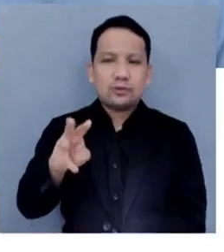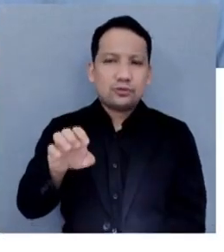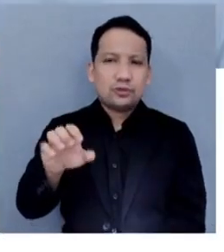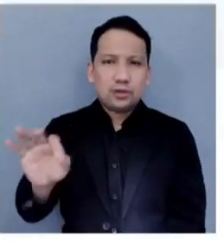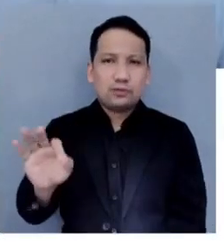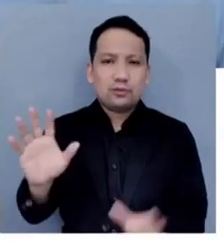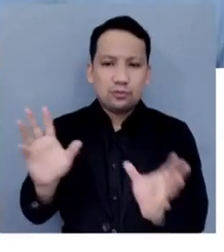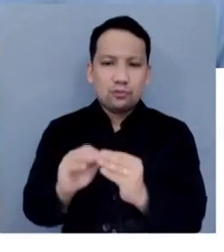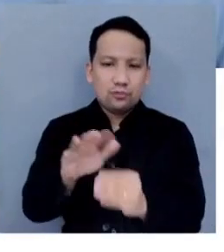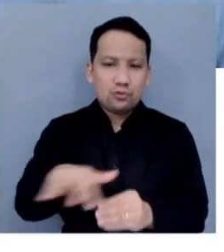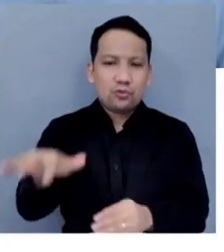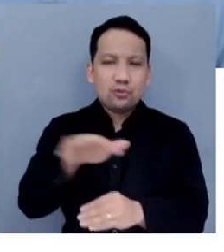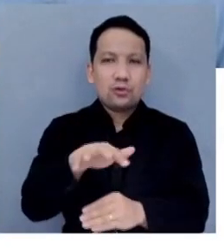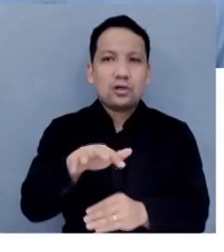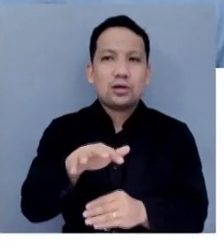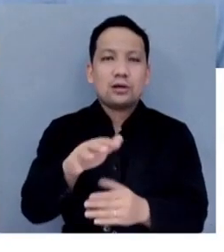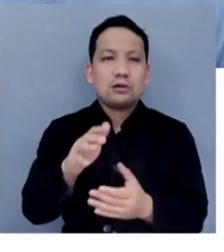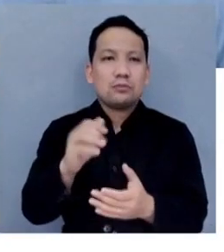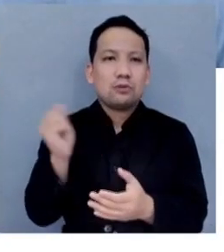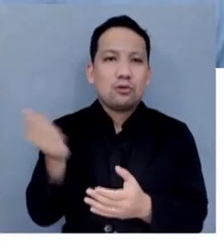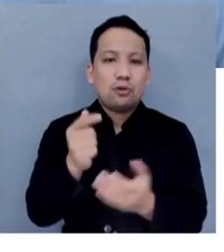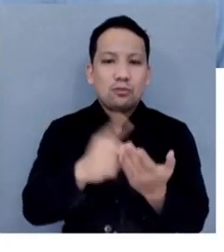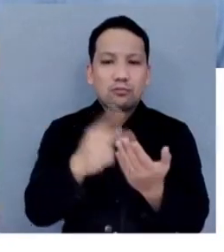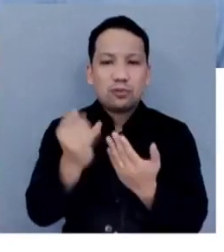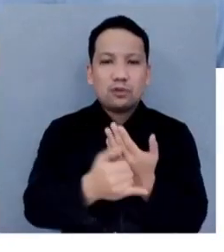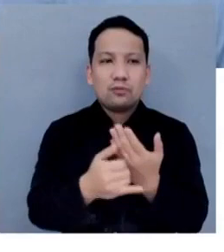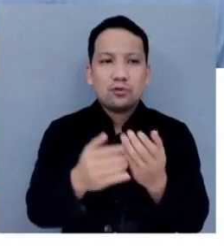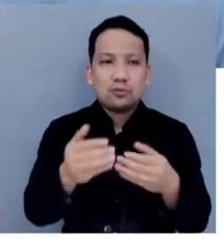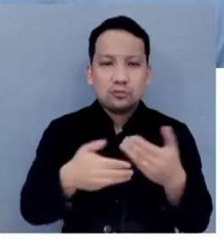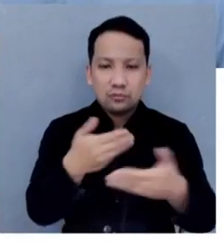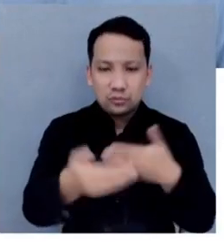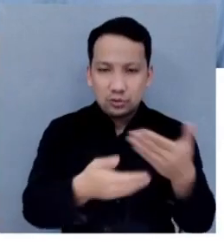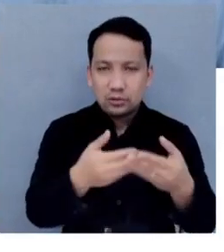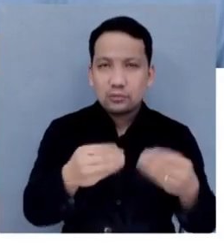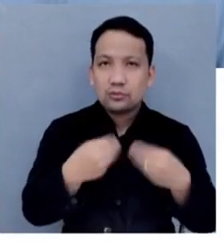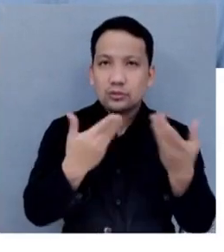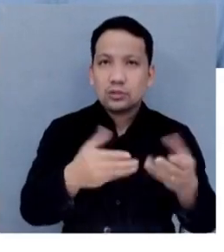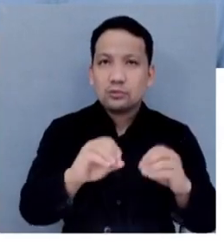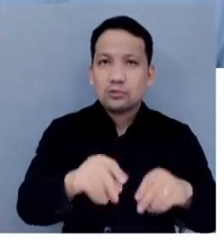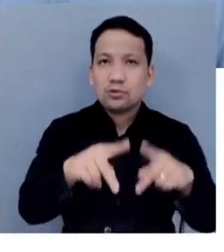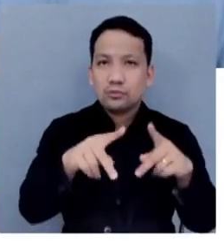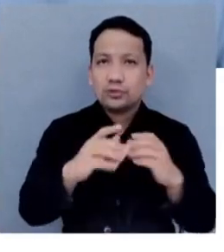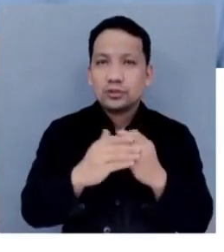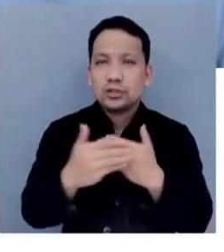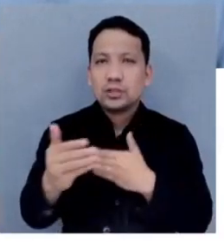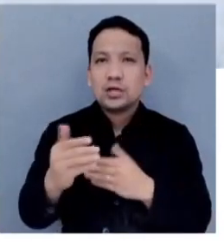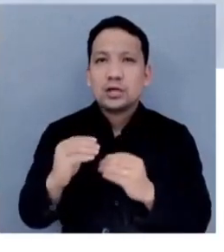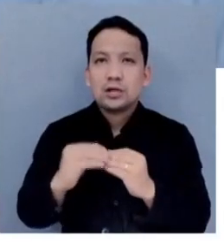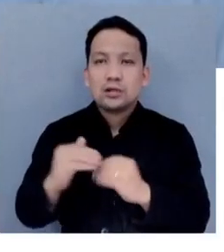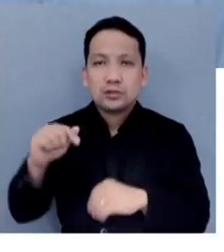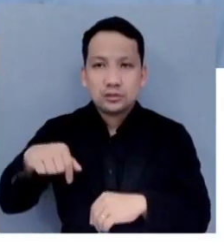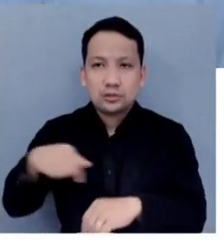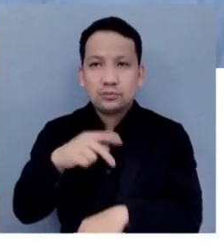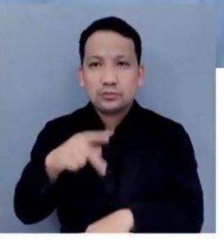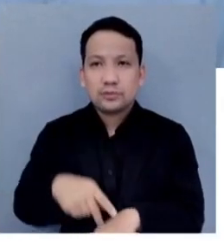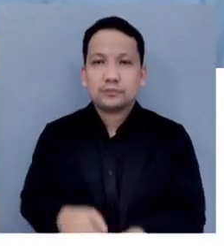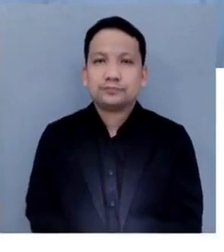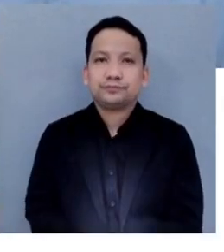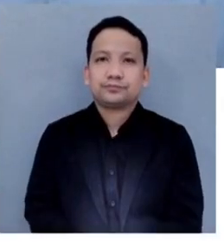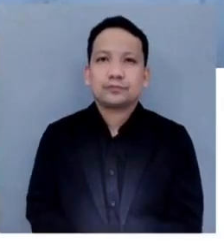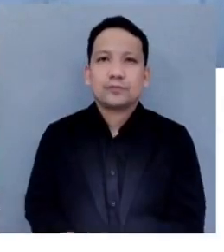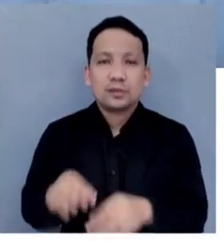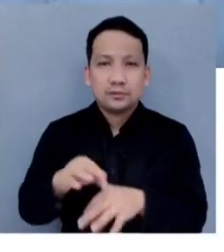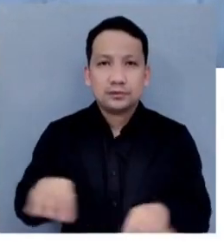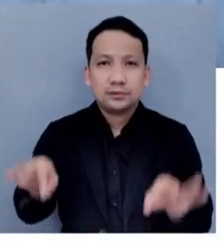all the visits. These projects will generate a lot of opportunities sa ating bansa. Very important po